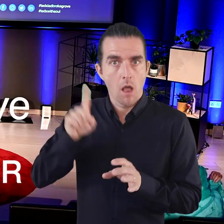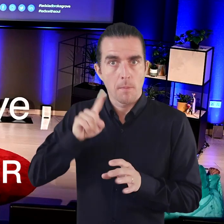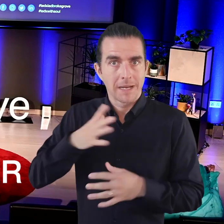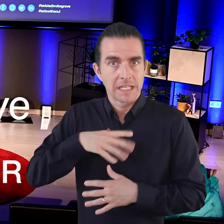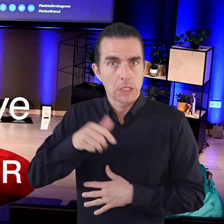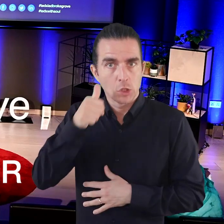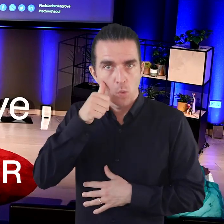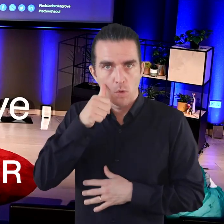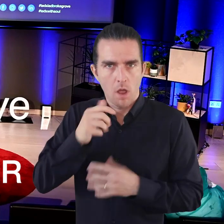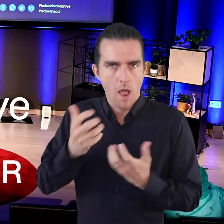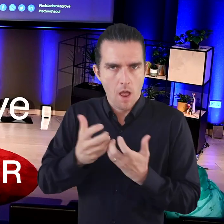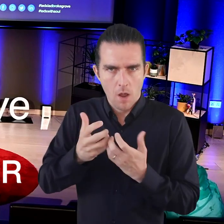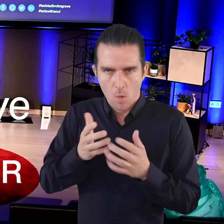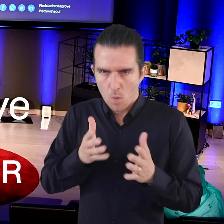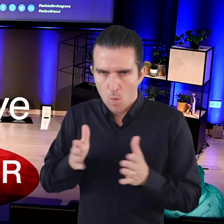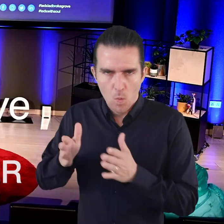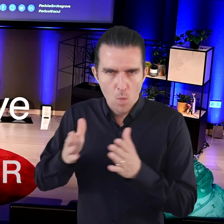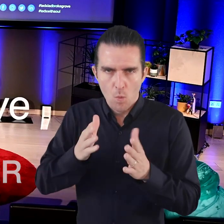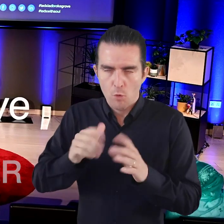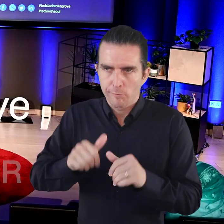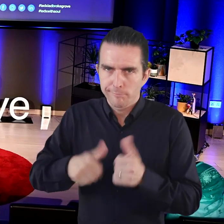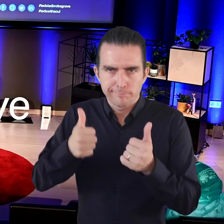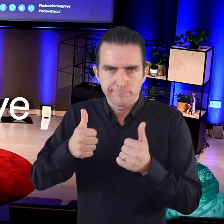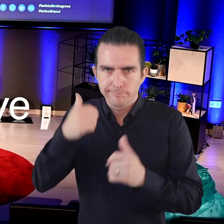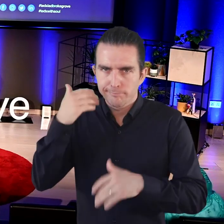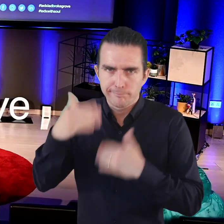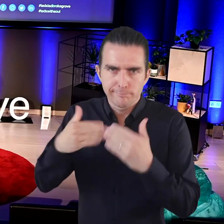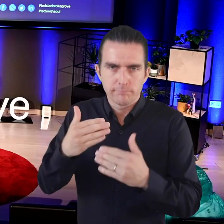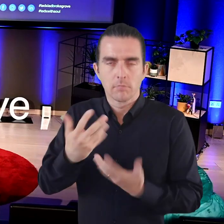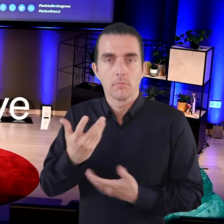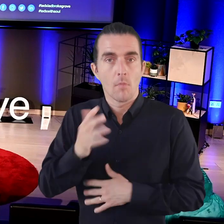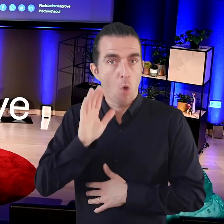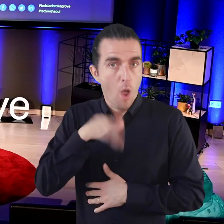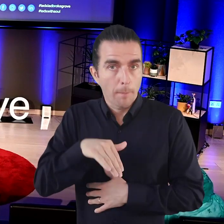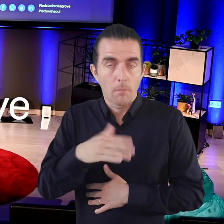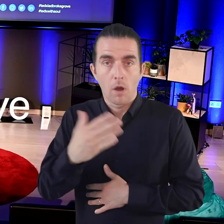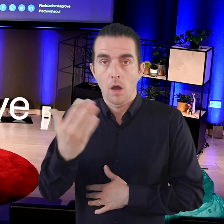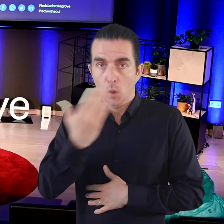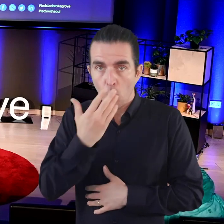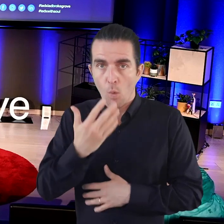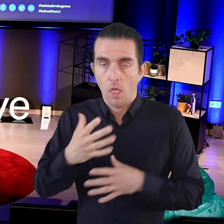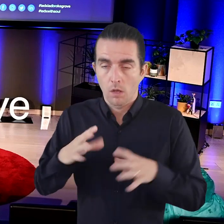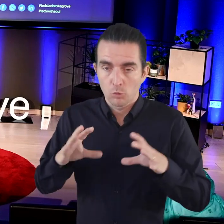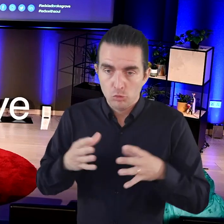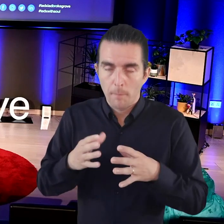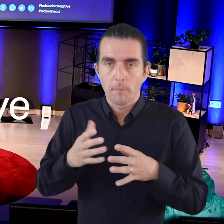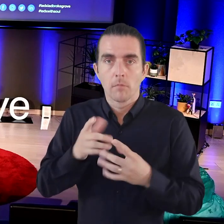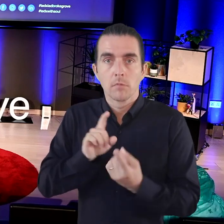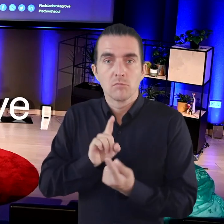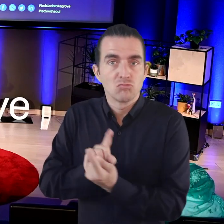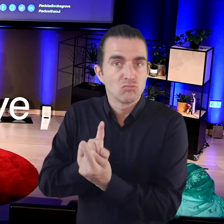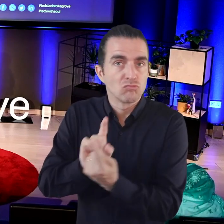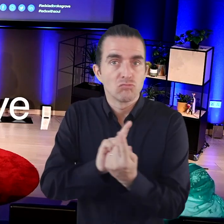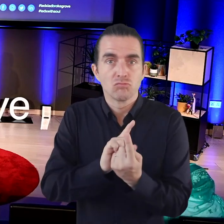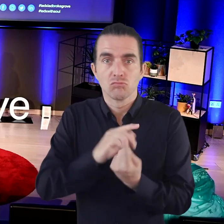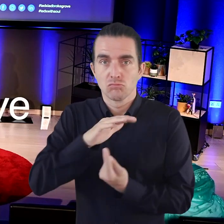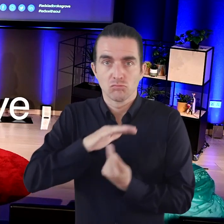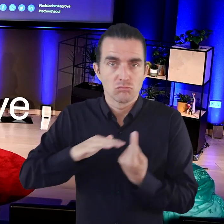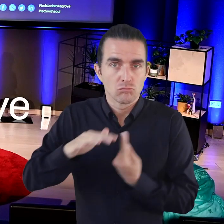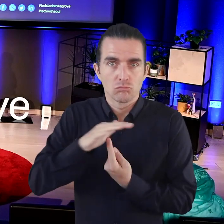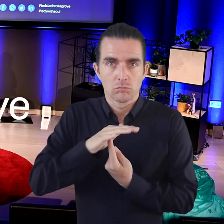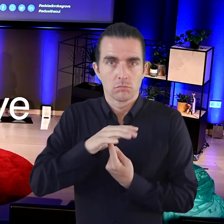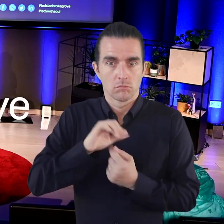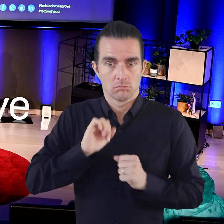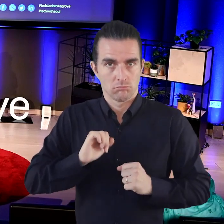fundamentally? Home, school, peer group, society, and often in our